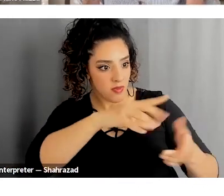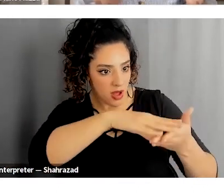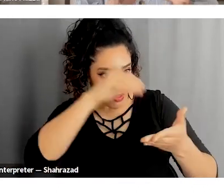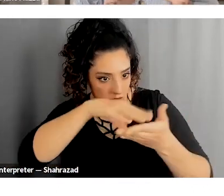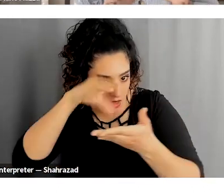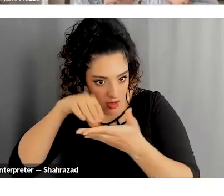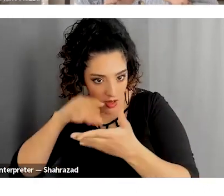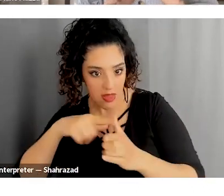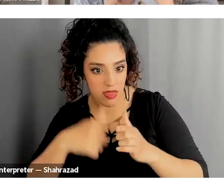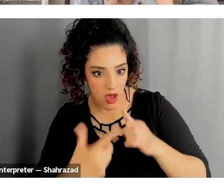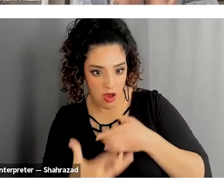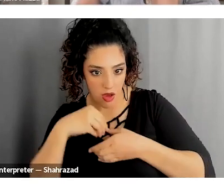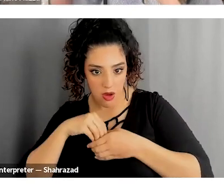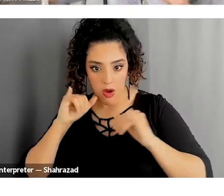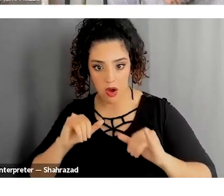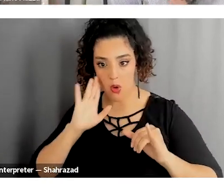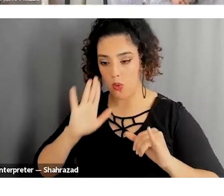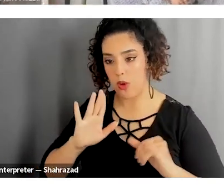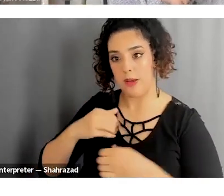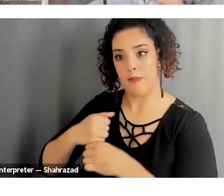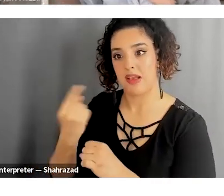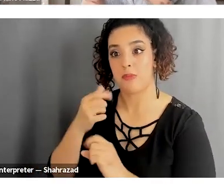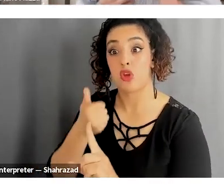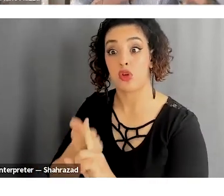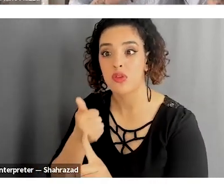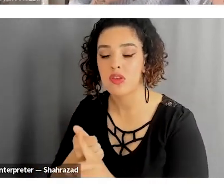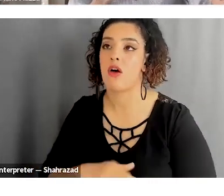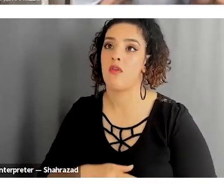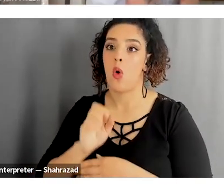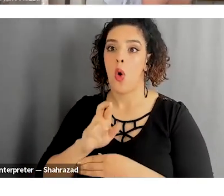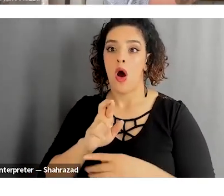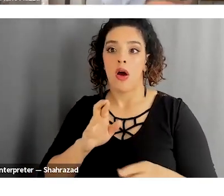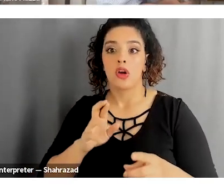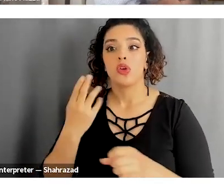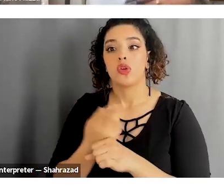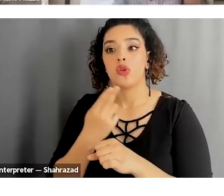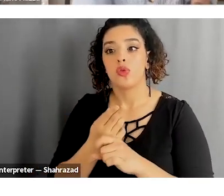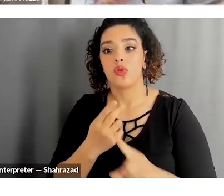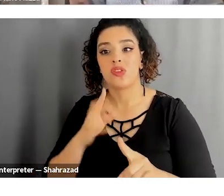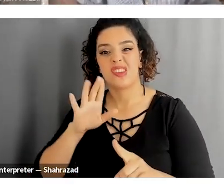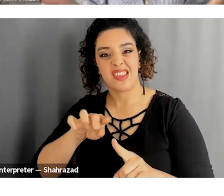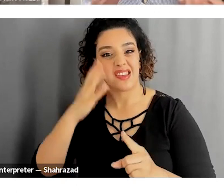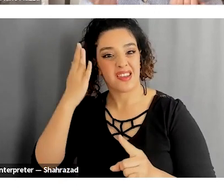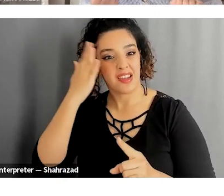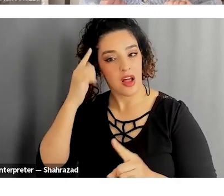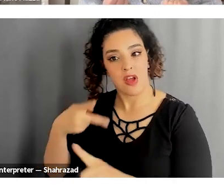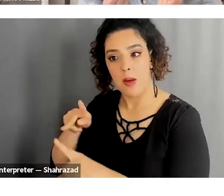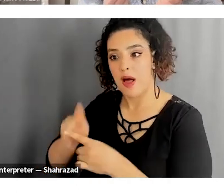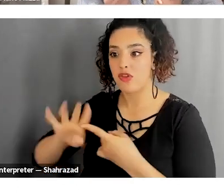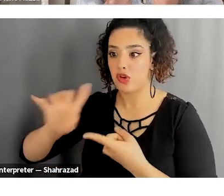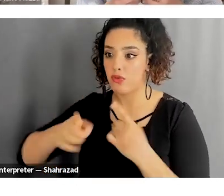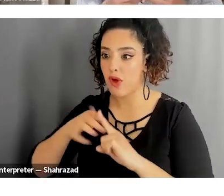and upcycle something that you own yourself, or upcycle that your friend owns, or upcycle something in your community, you've just made yourself a